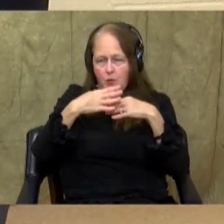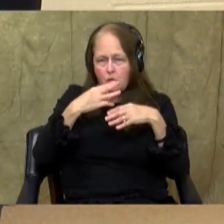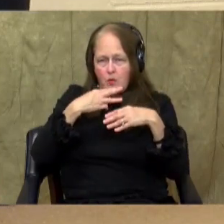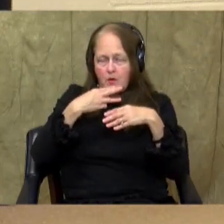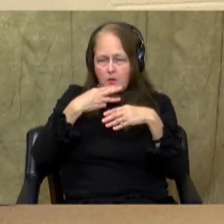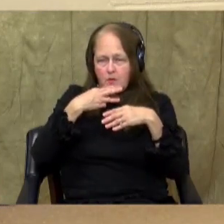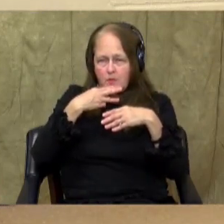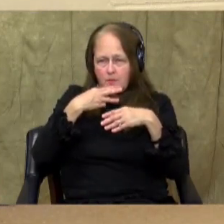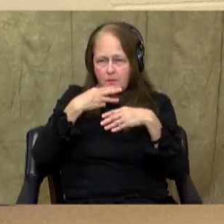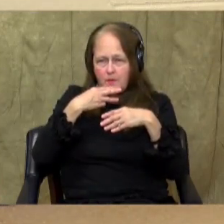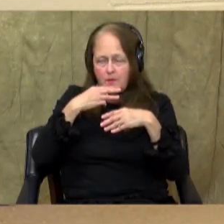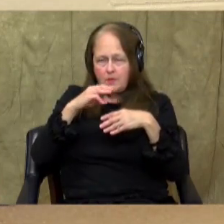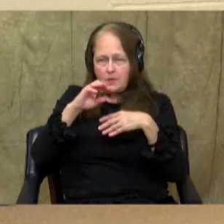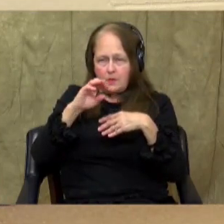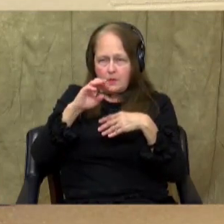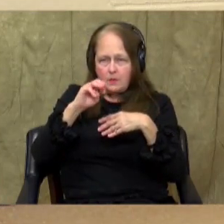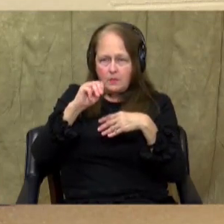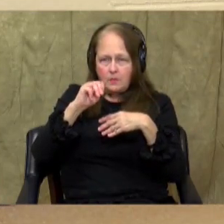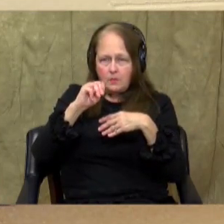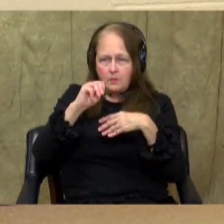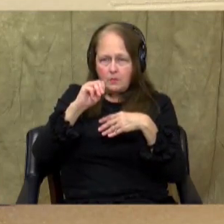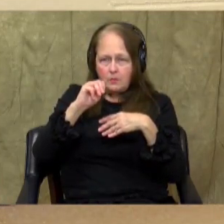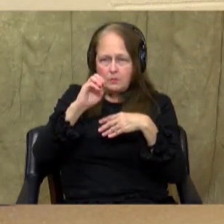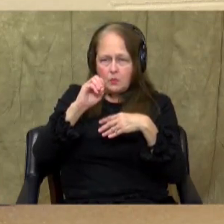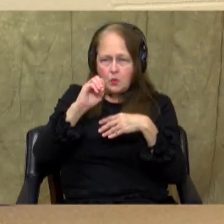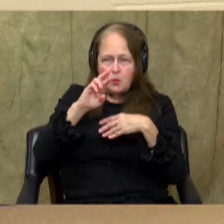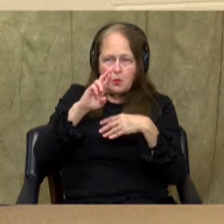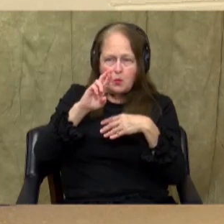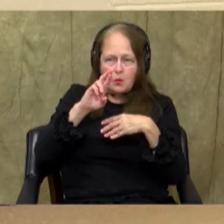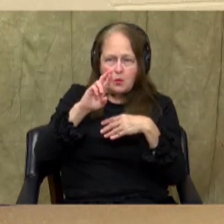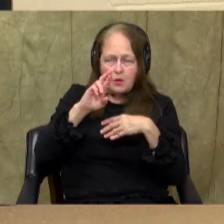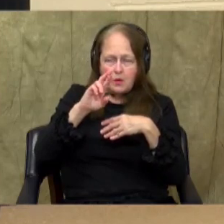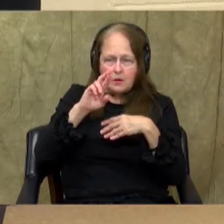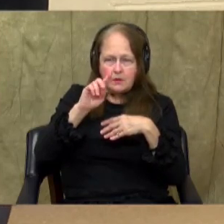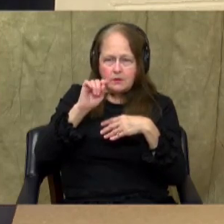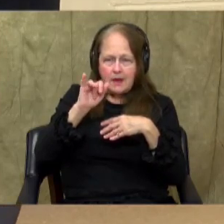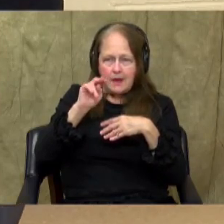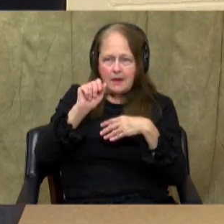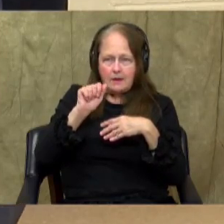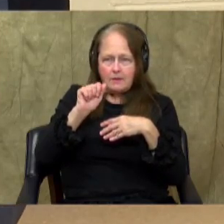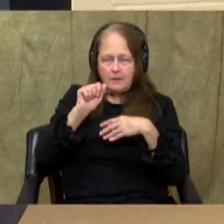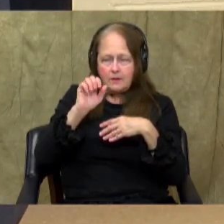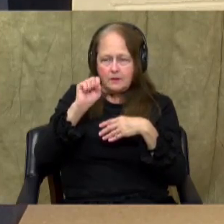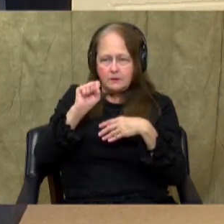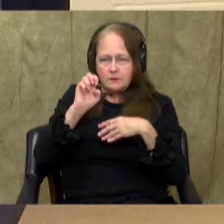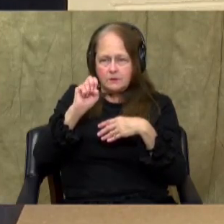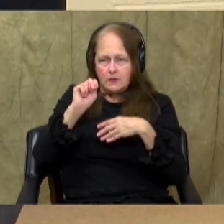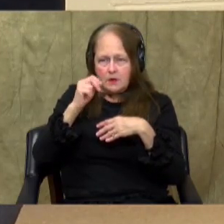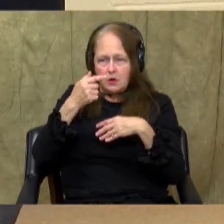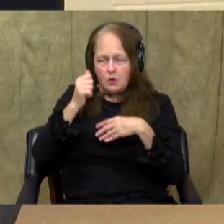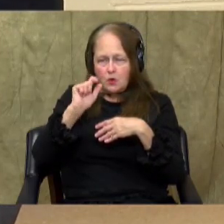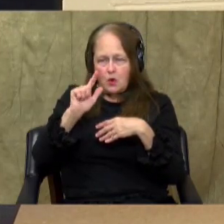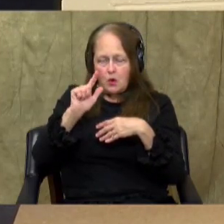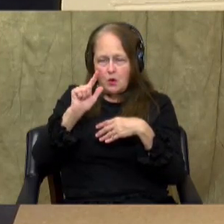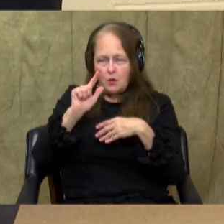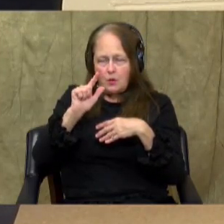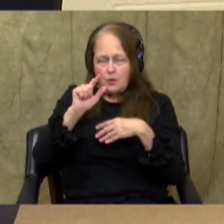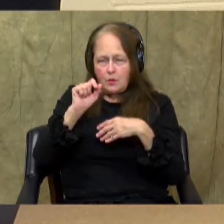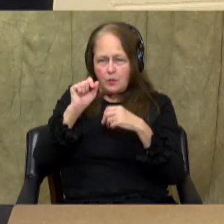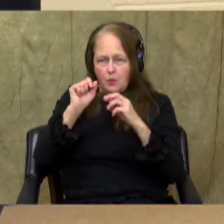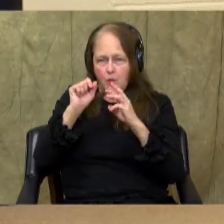have Mauritania, and I'm going to continue around in this motion. Senegal on the west